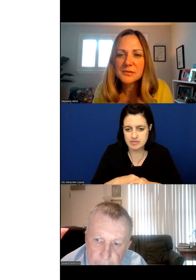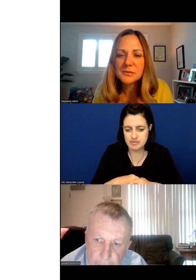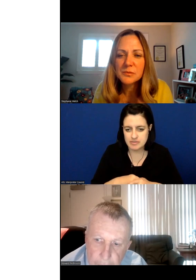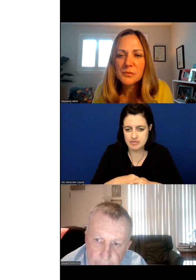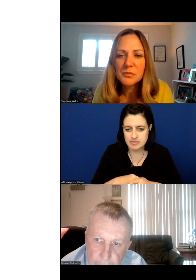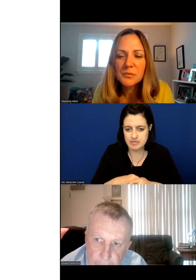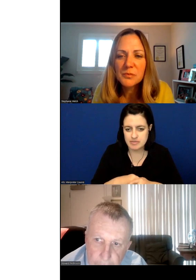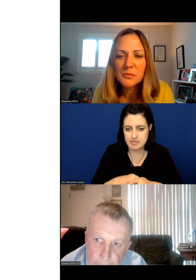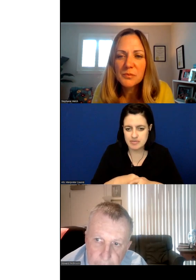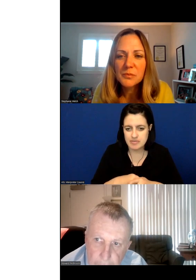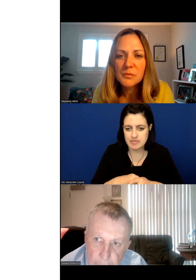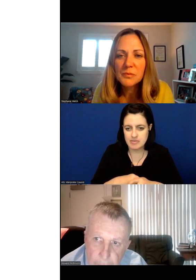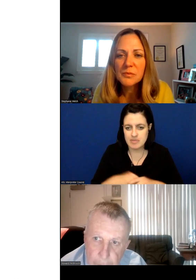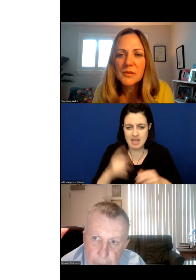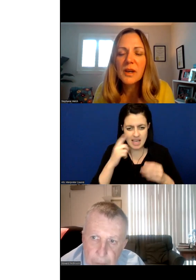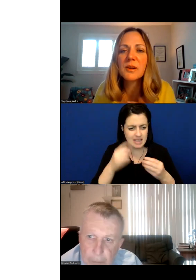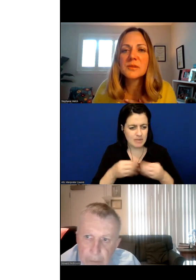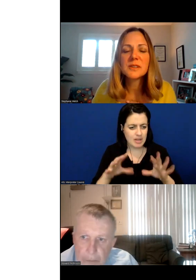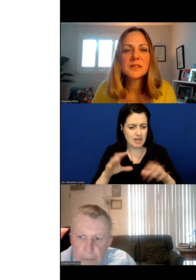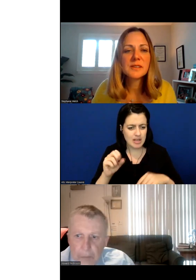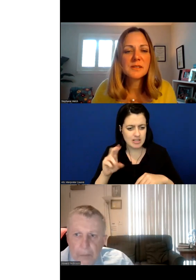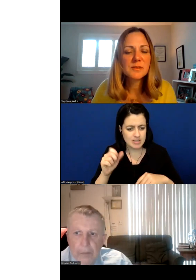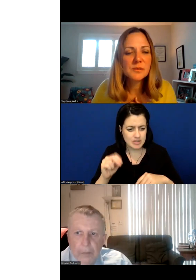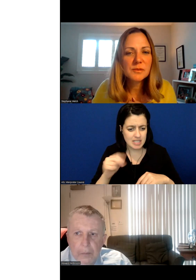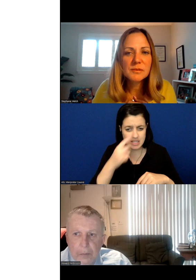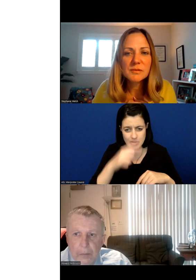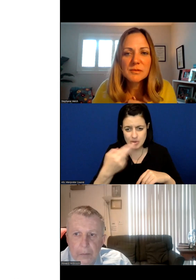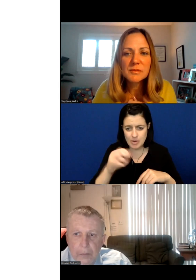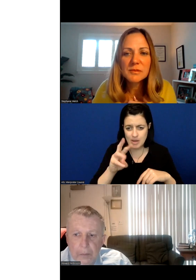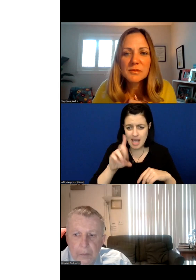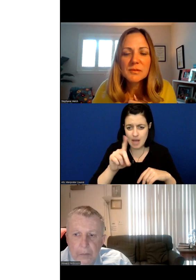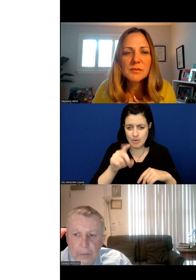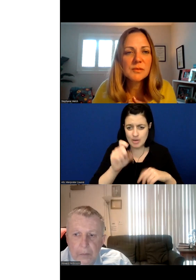I think we may have lost Susan again. So Howard, I don't know if you can step in.